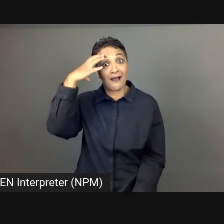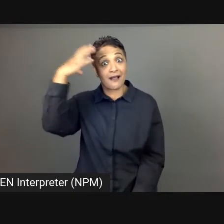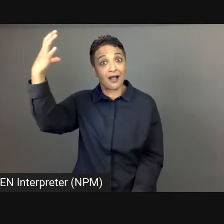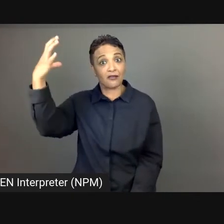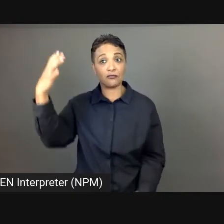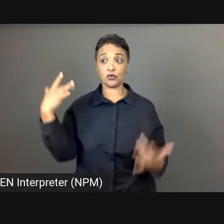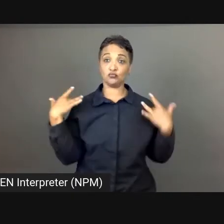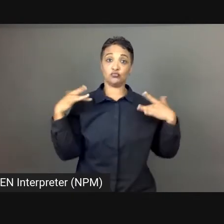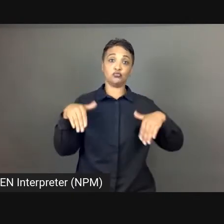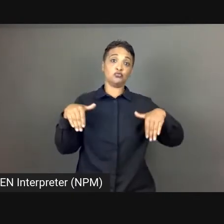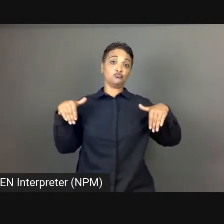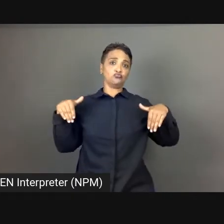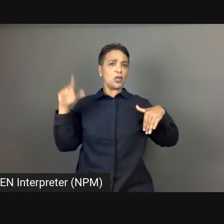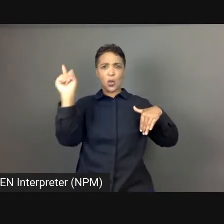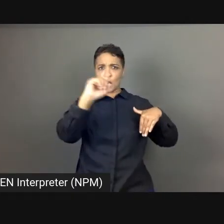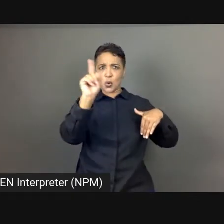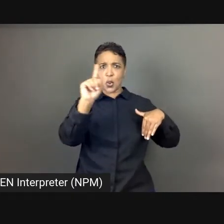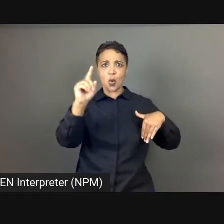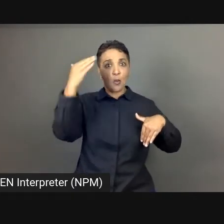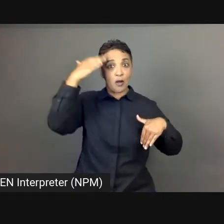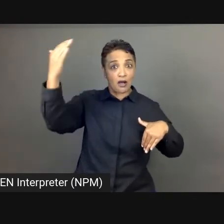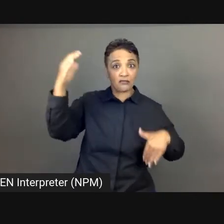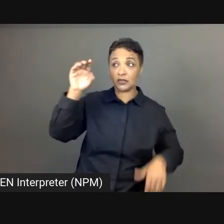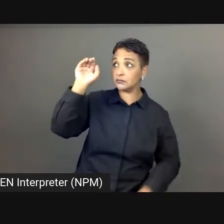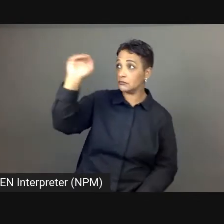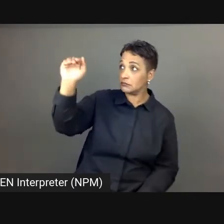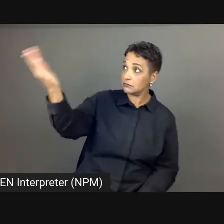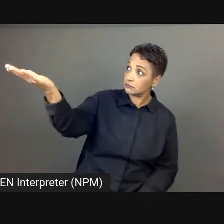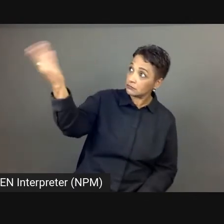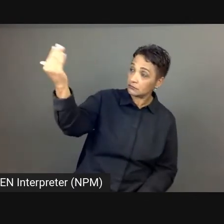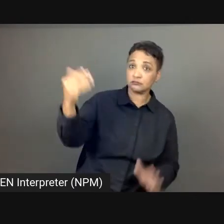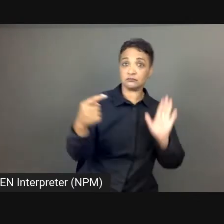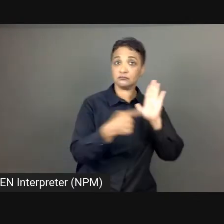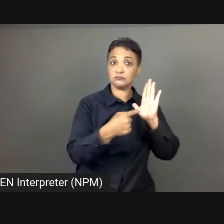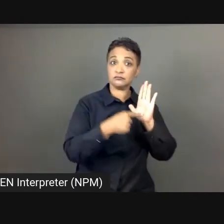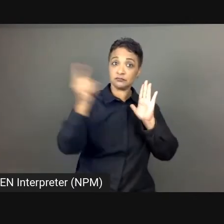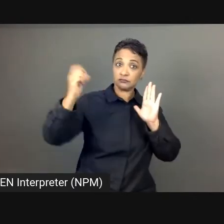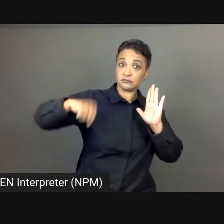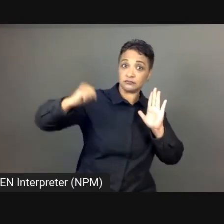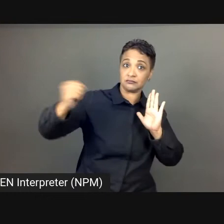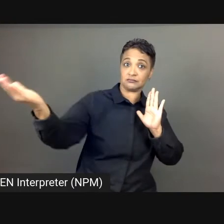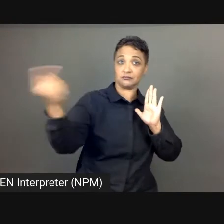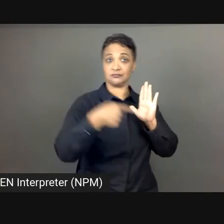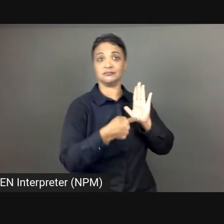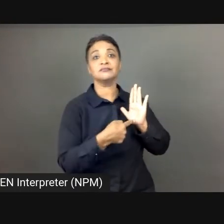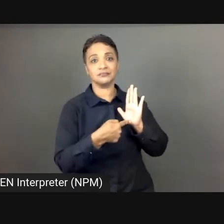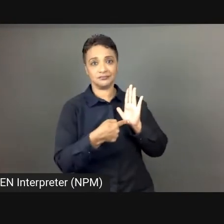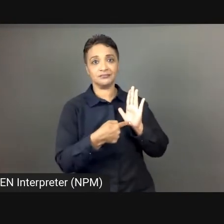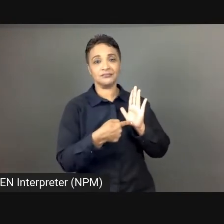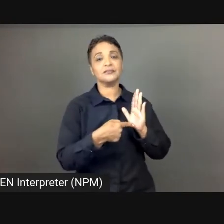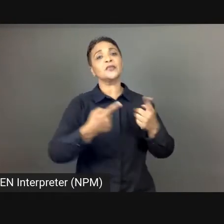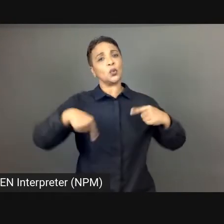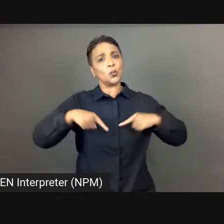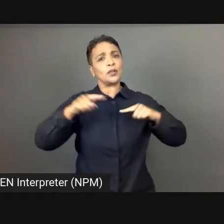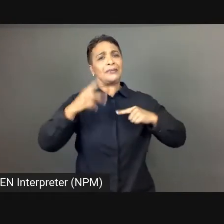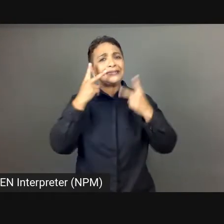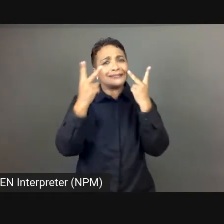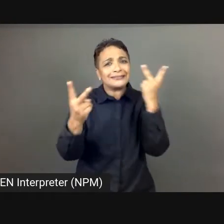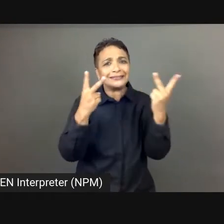And this conceptual framework is really underpinned by an attempt to analyze